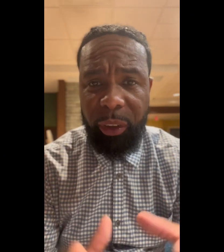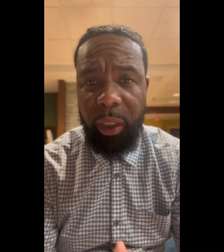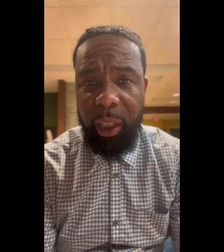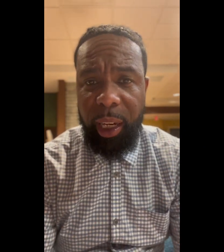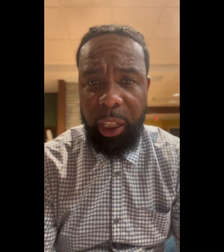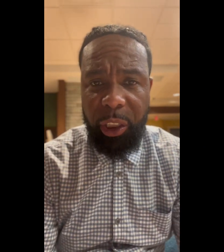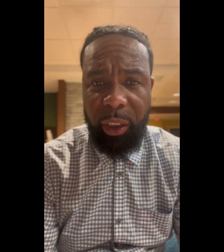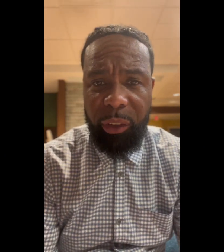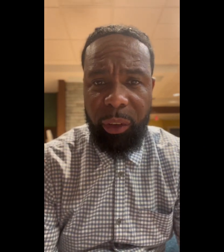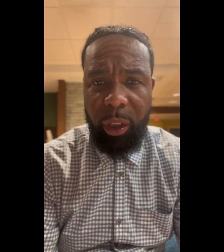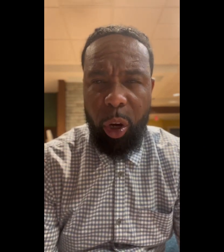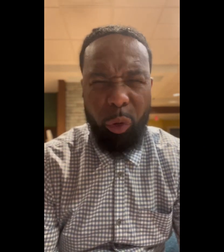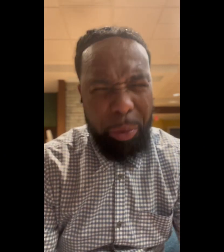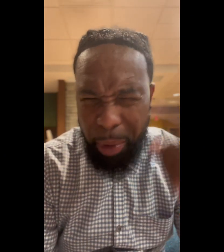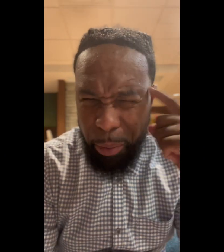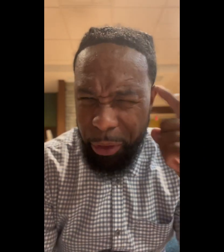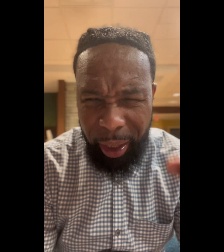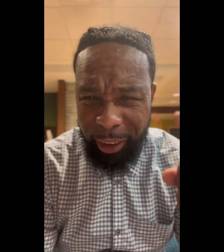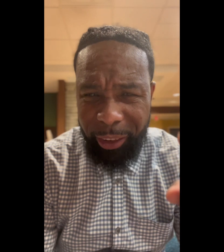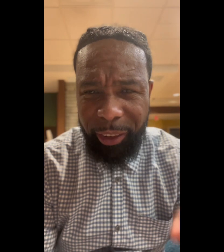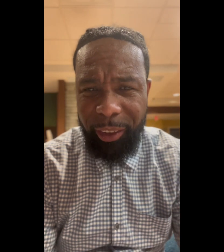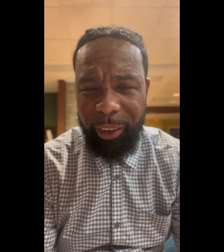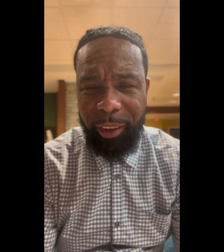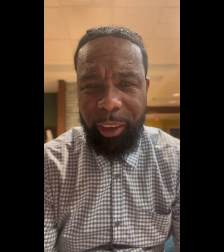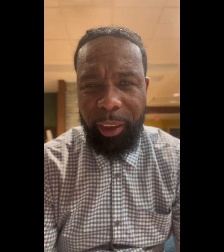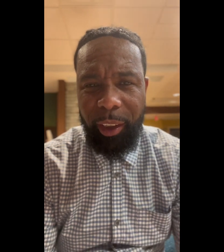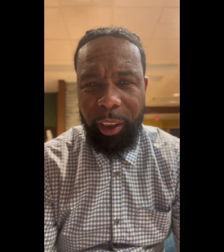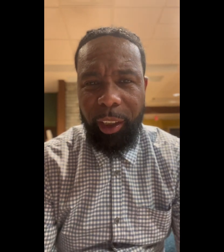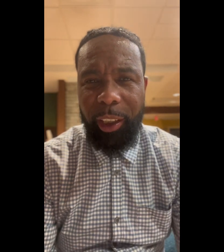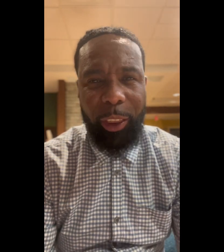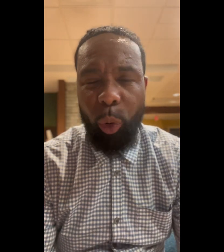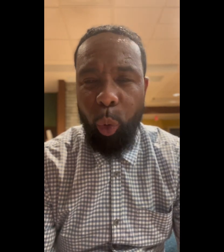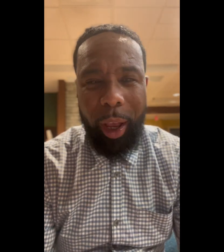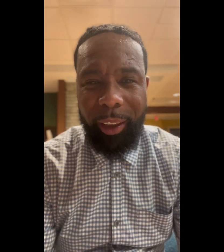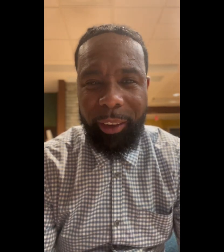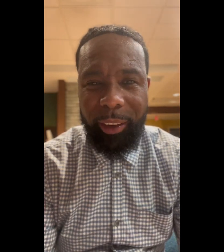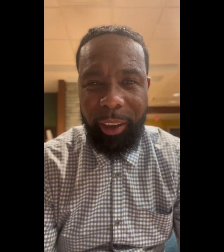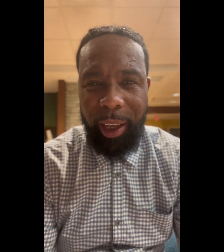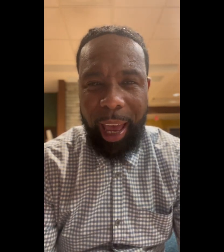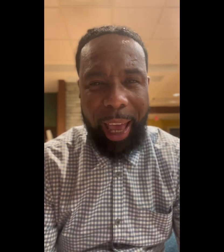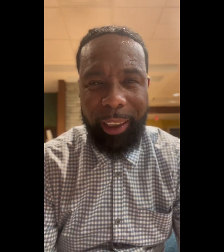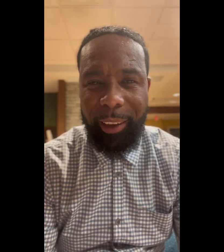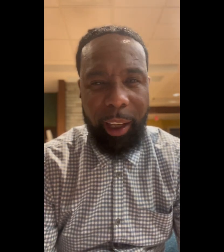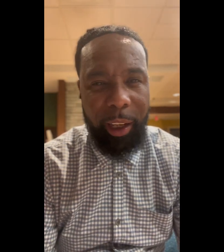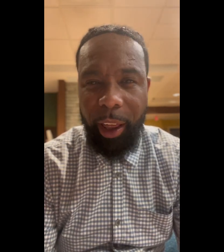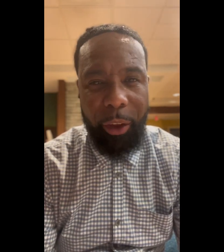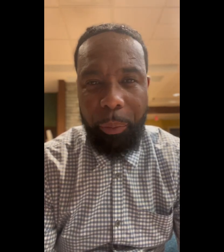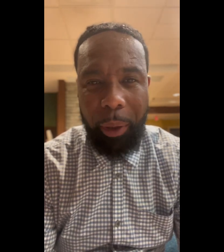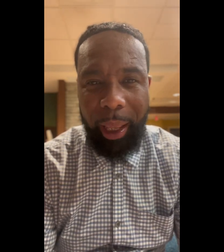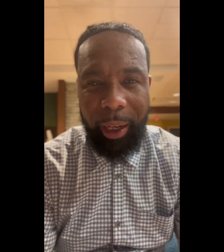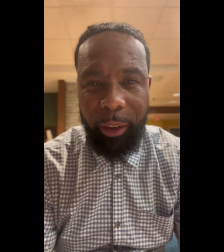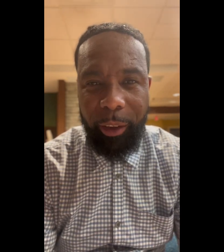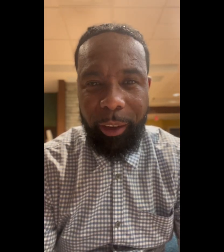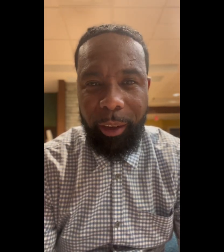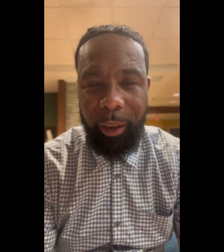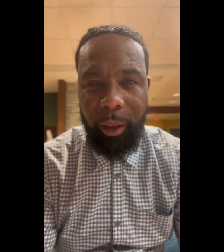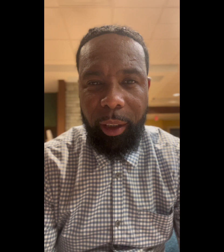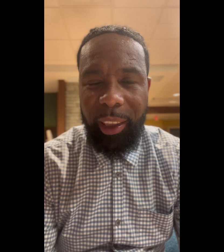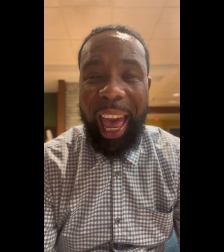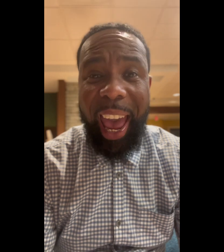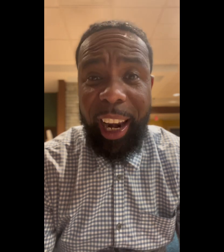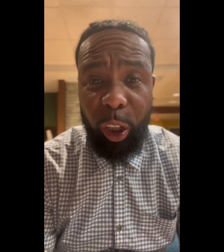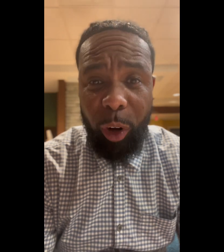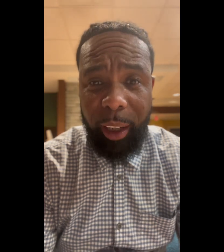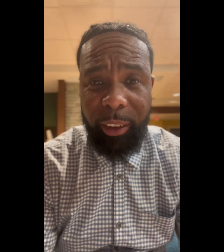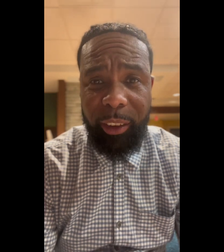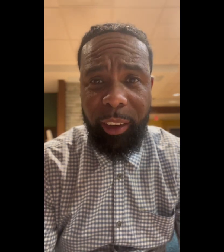BRICS nations, remember this, that the West has another player.